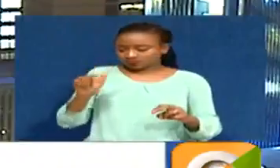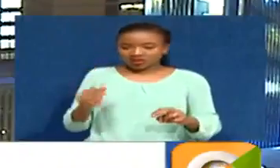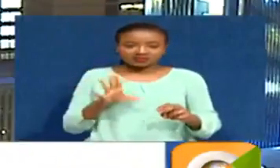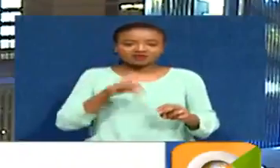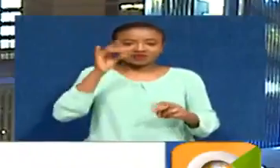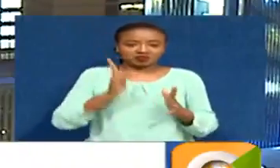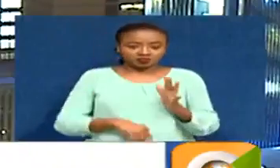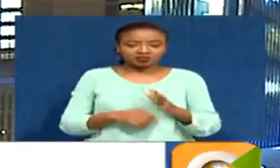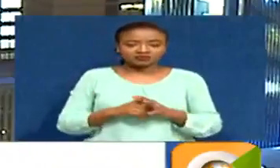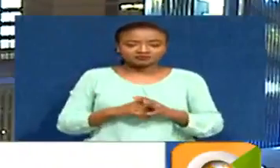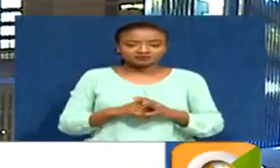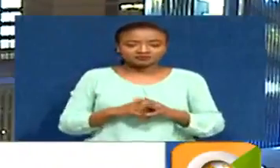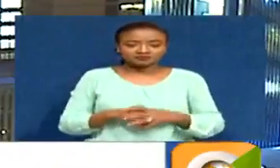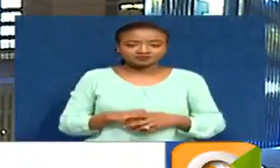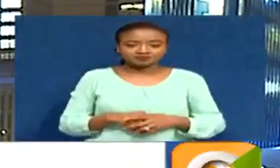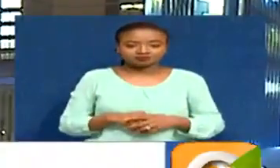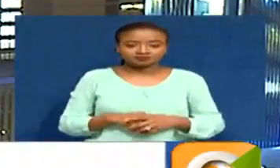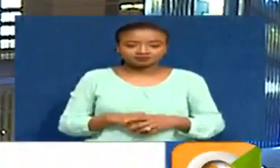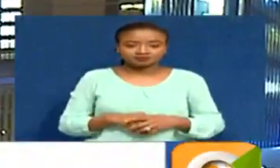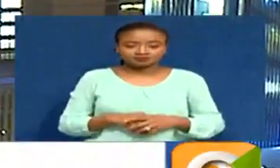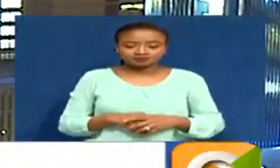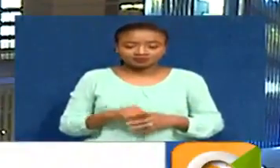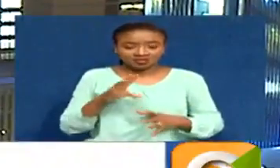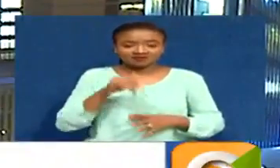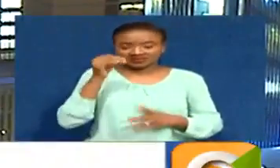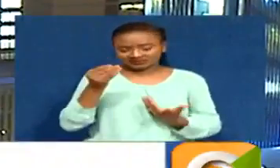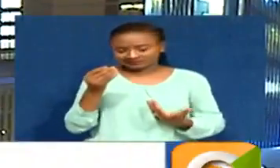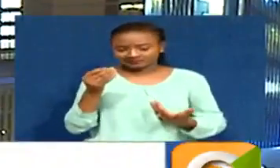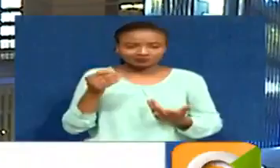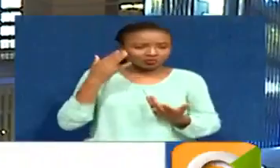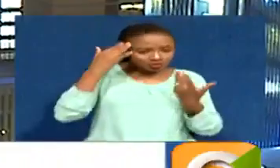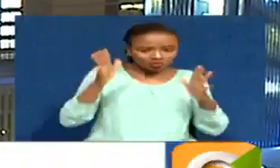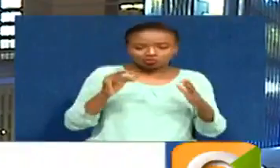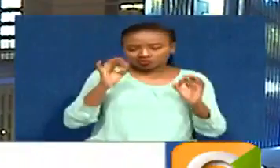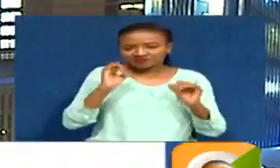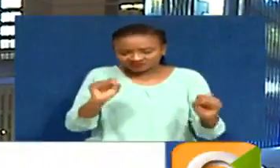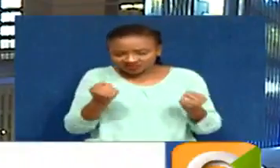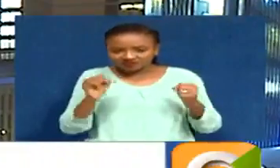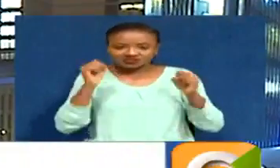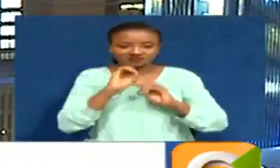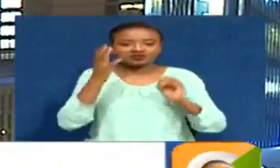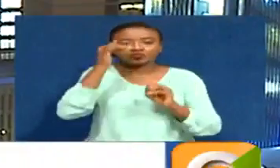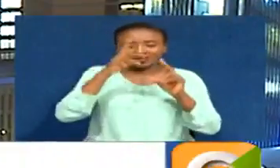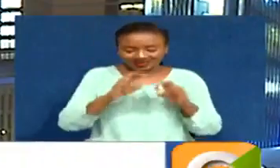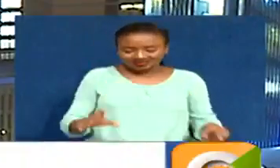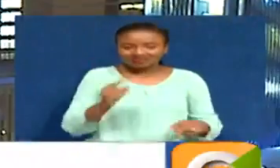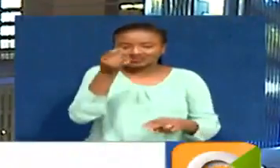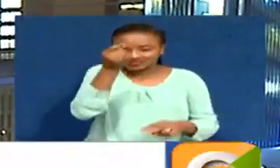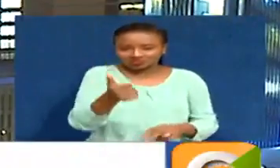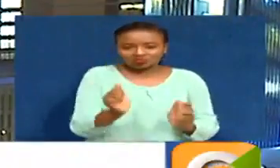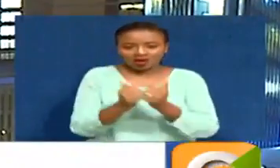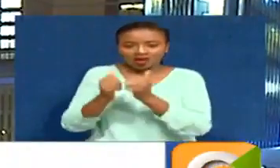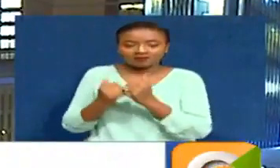vaccines made by different companies is too little to determine its safety. The development comes amid a supply crisis of